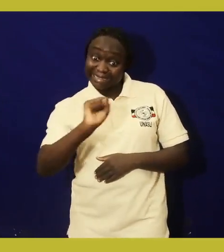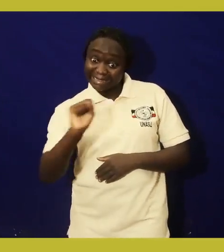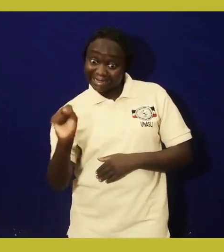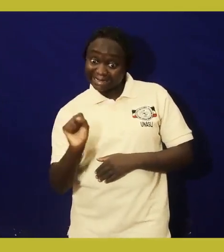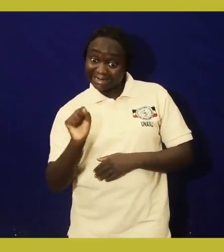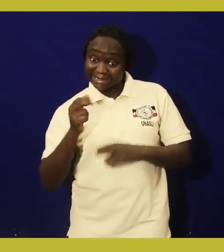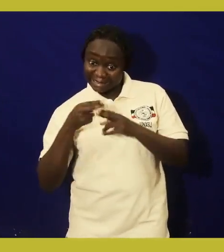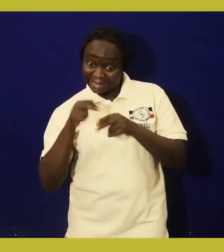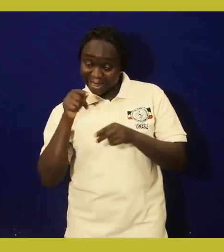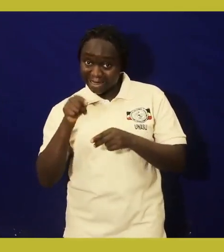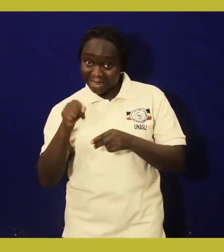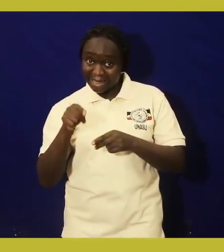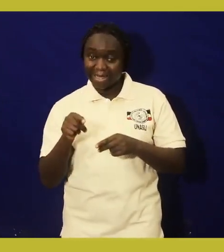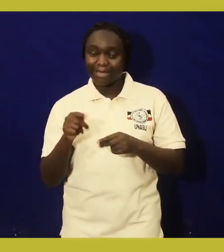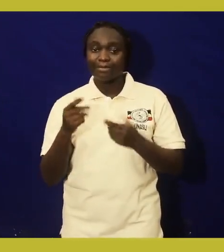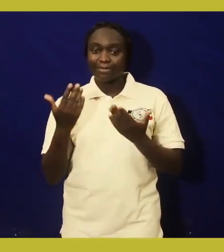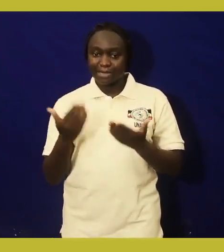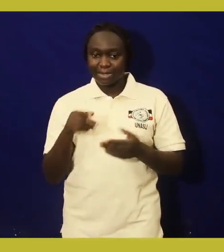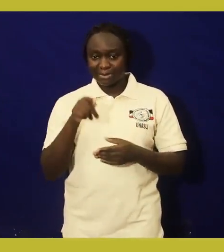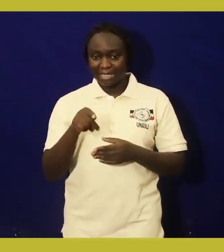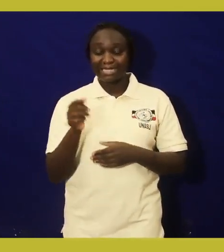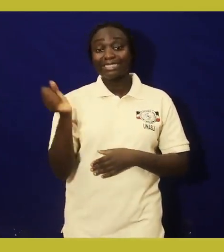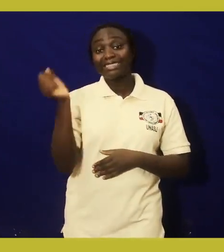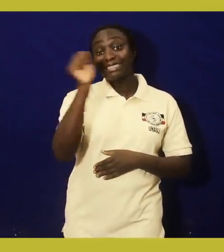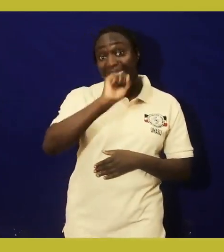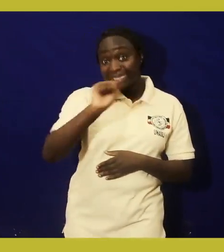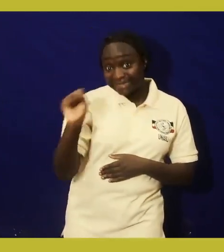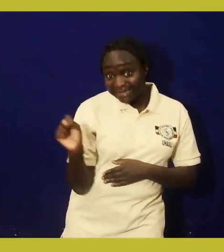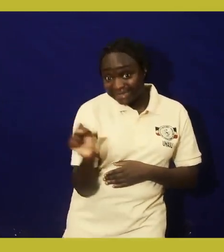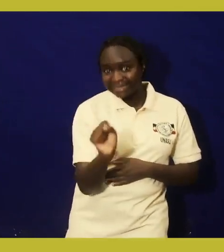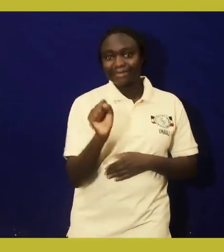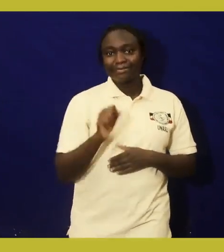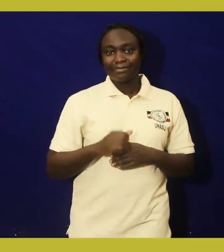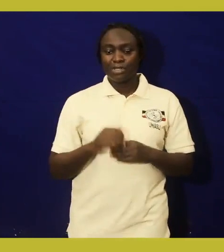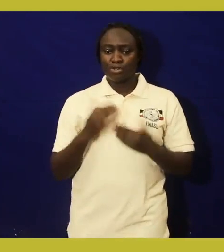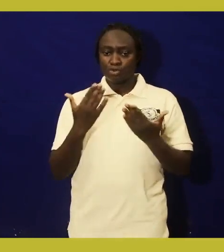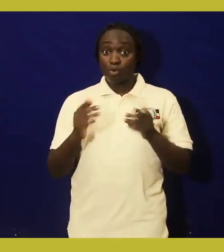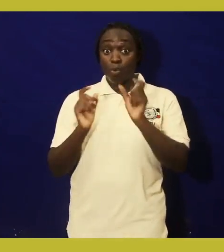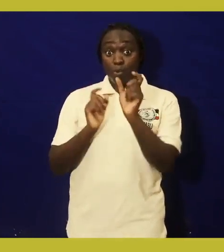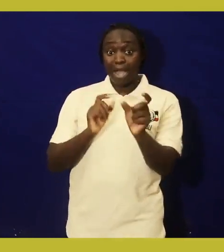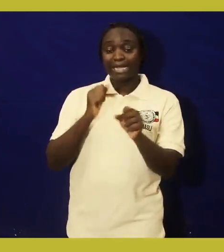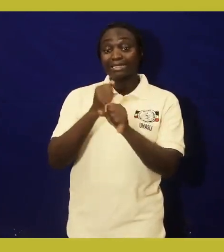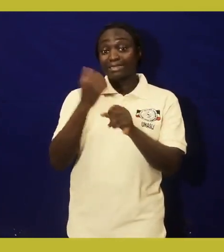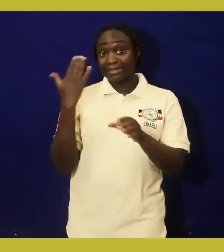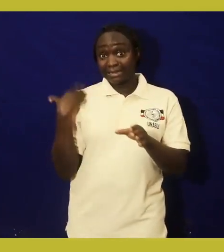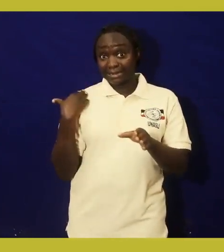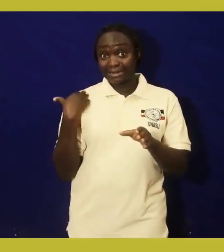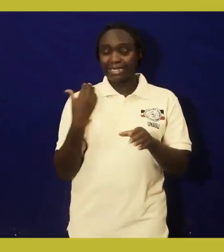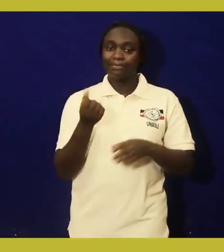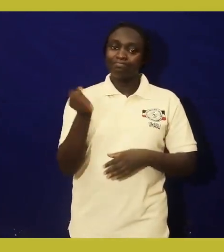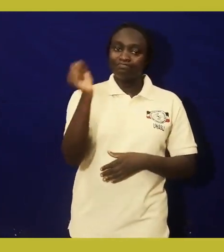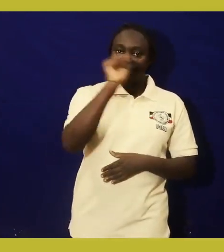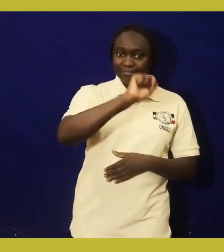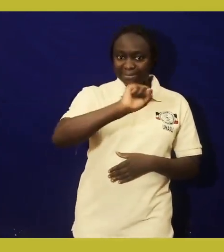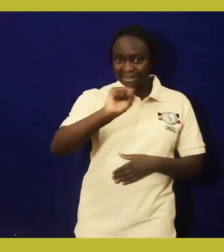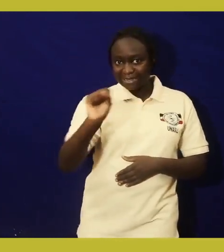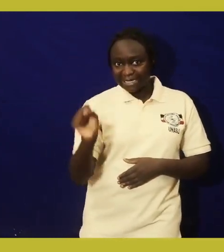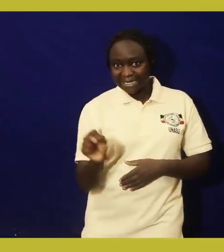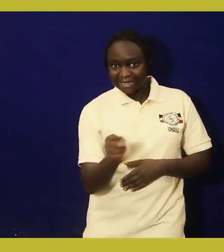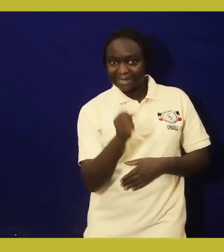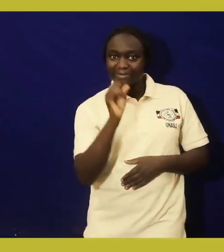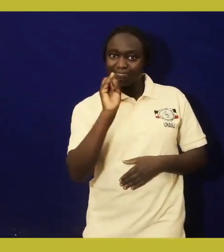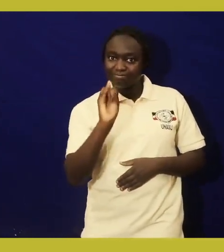S. So that is letter S. So the word sister will begin